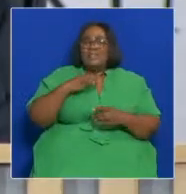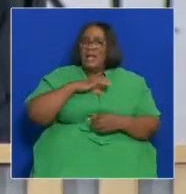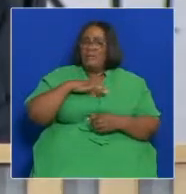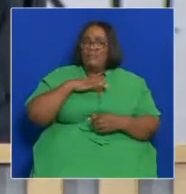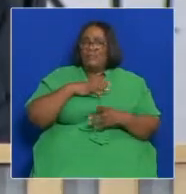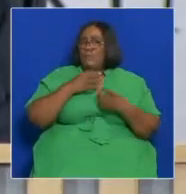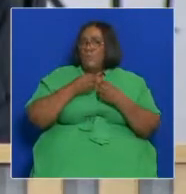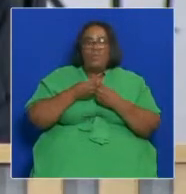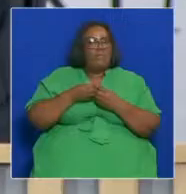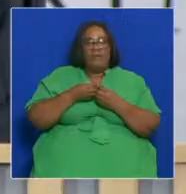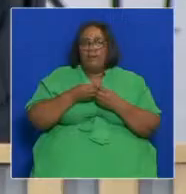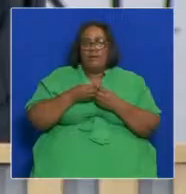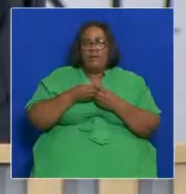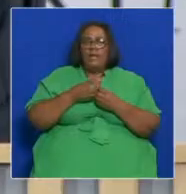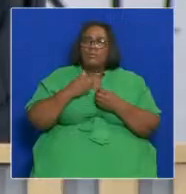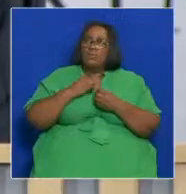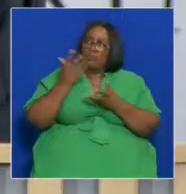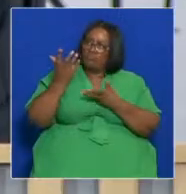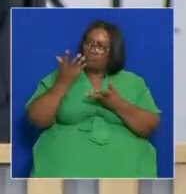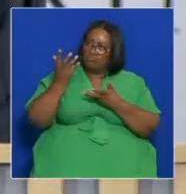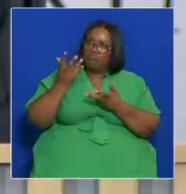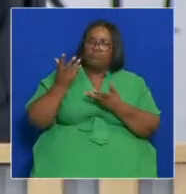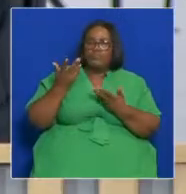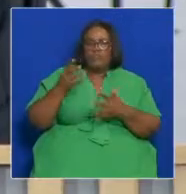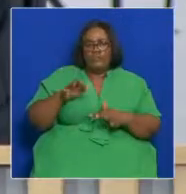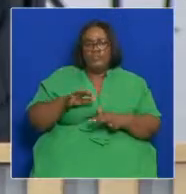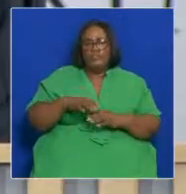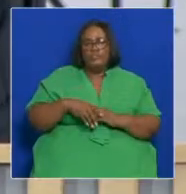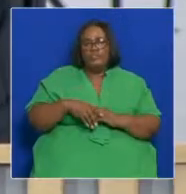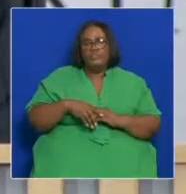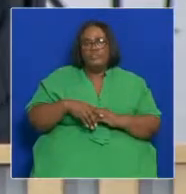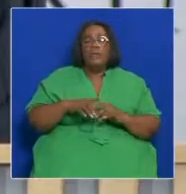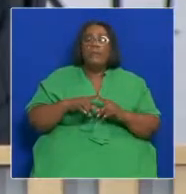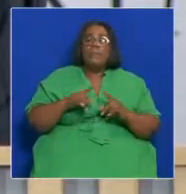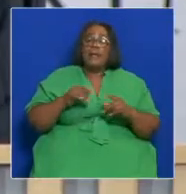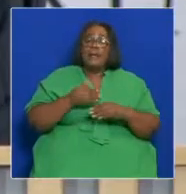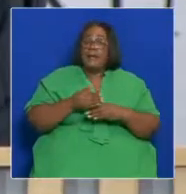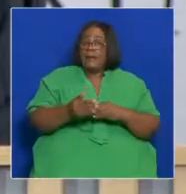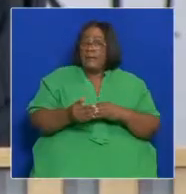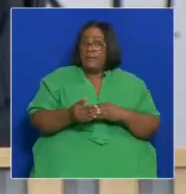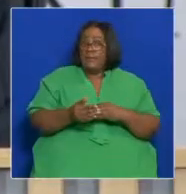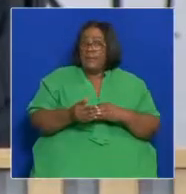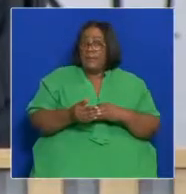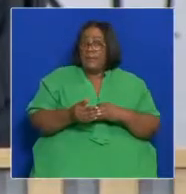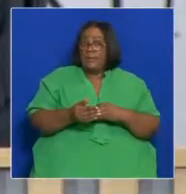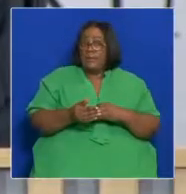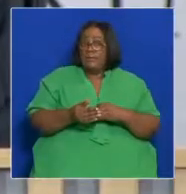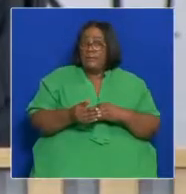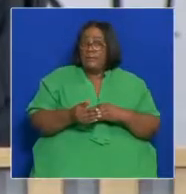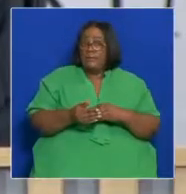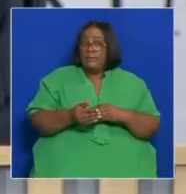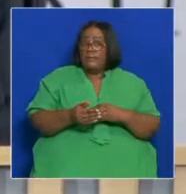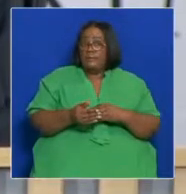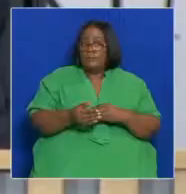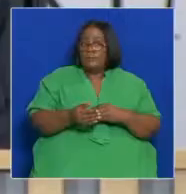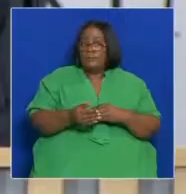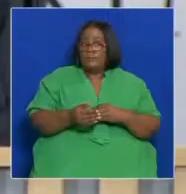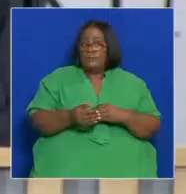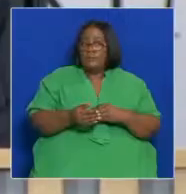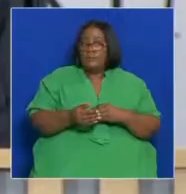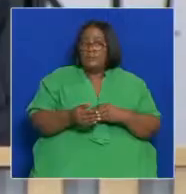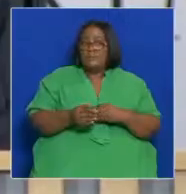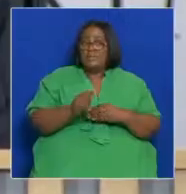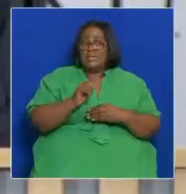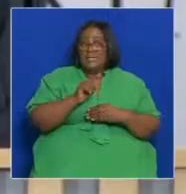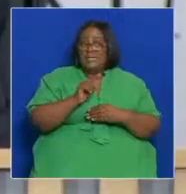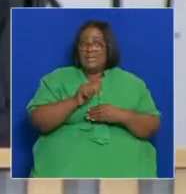with them. But not long after that, that is when he was removed